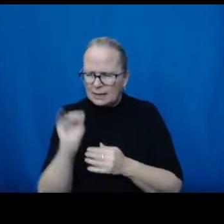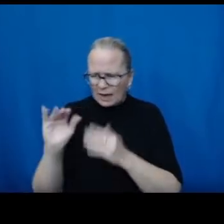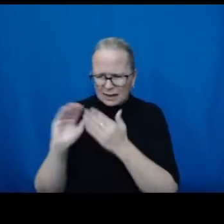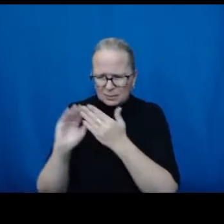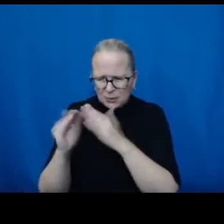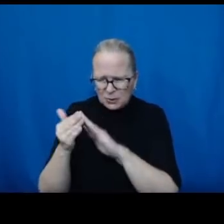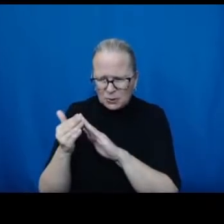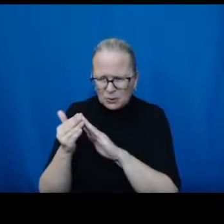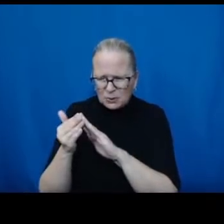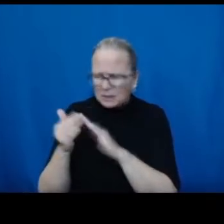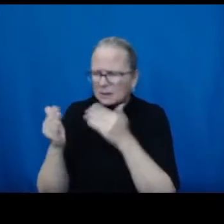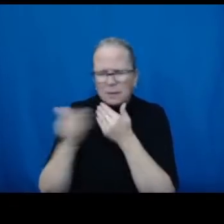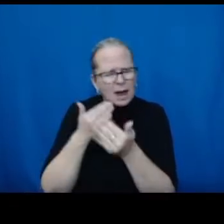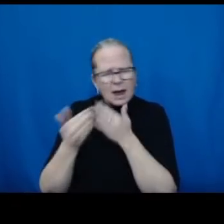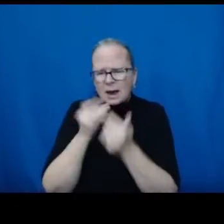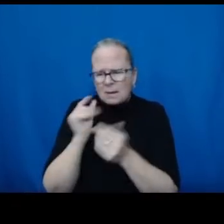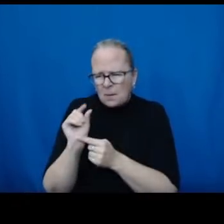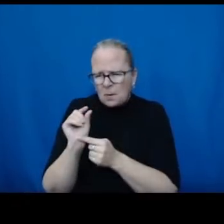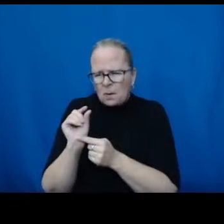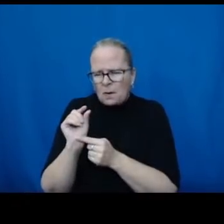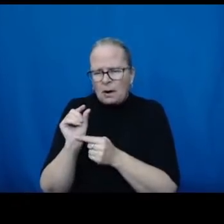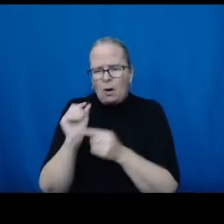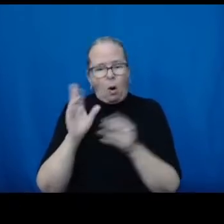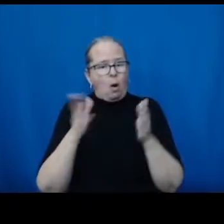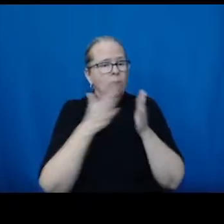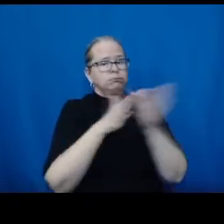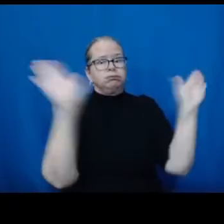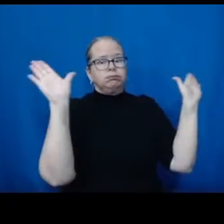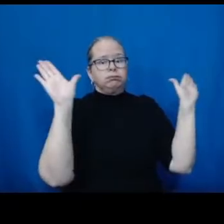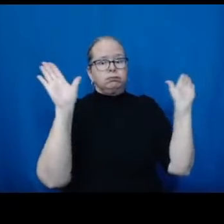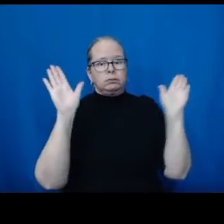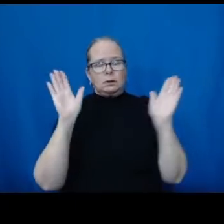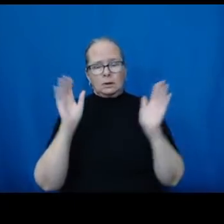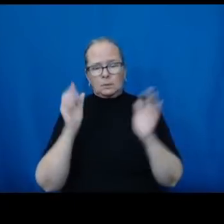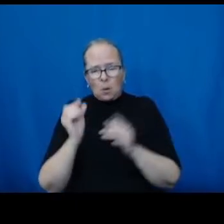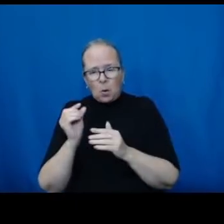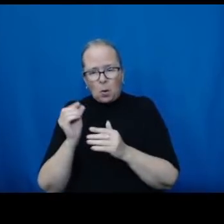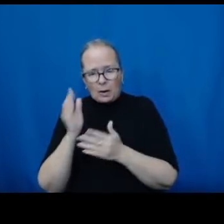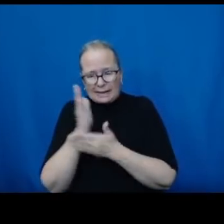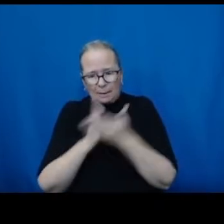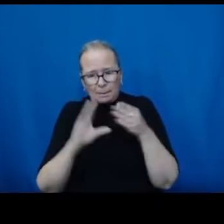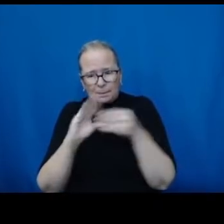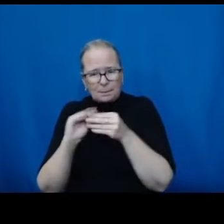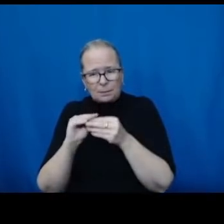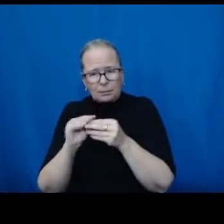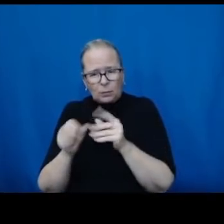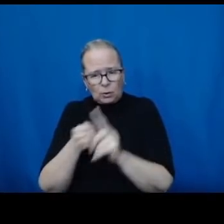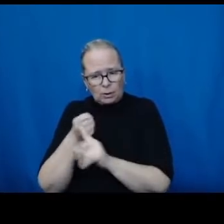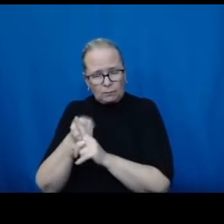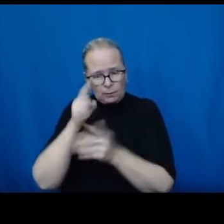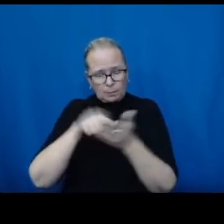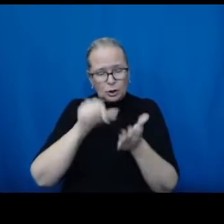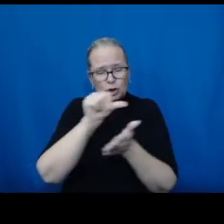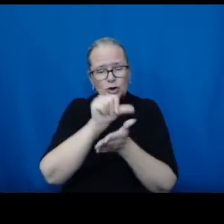survey that the College of Physicians and Surgeons did very recently, I think it was 97% of Alberta physicians